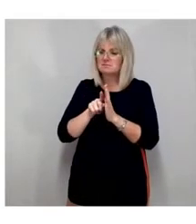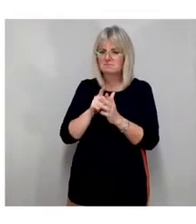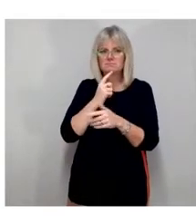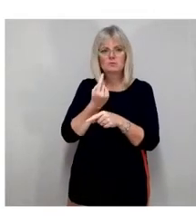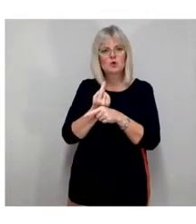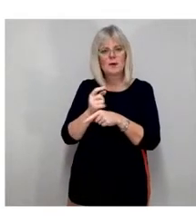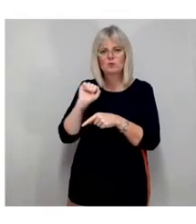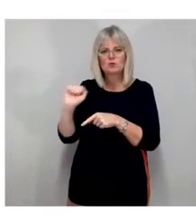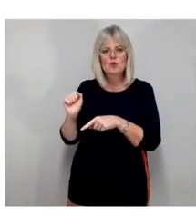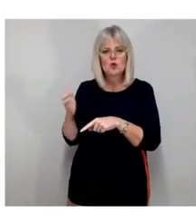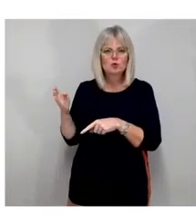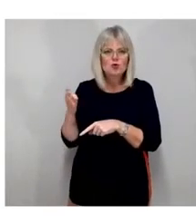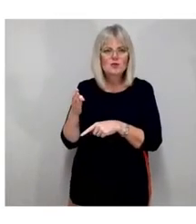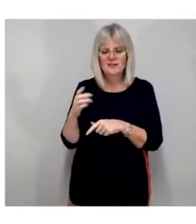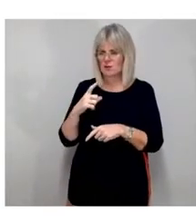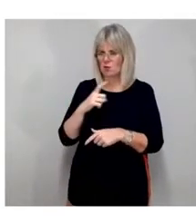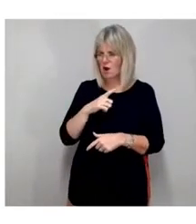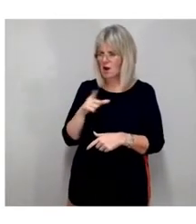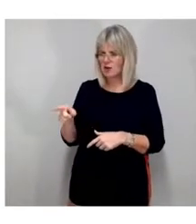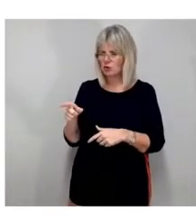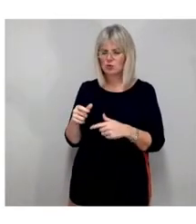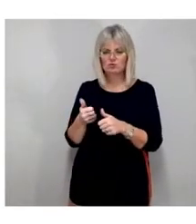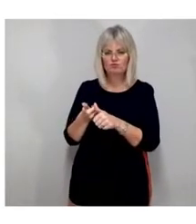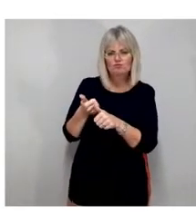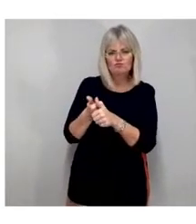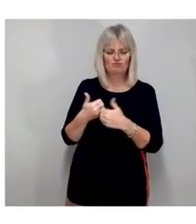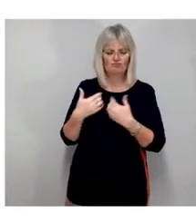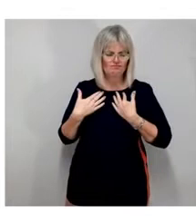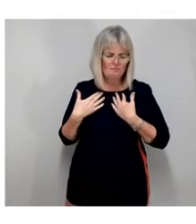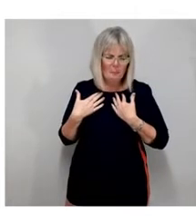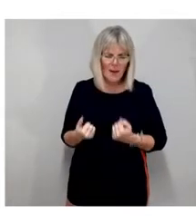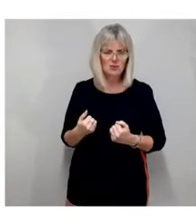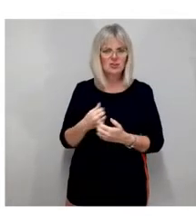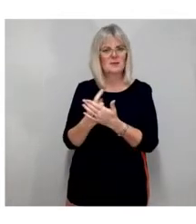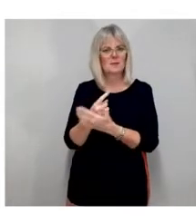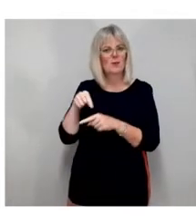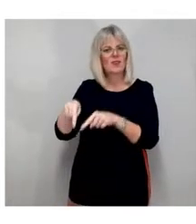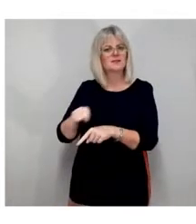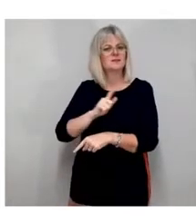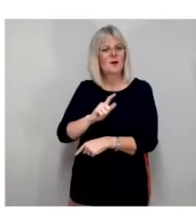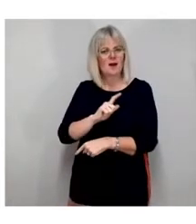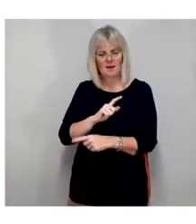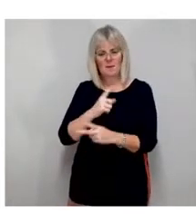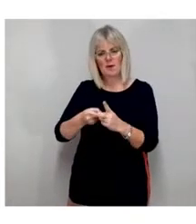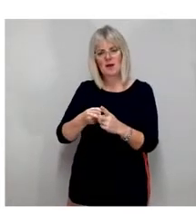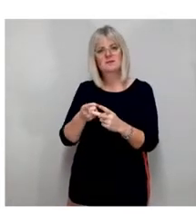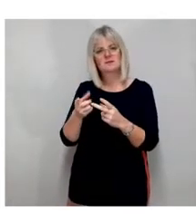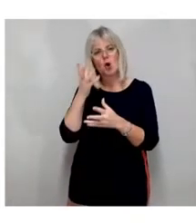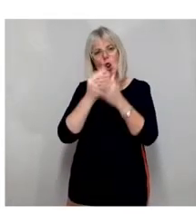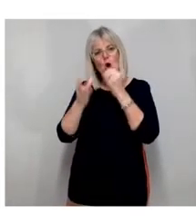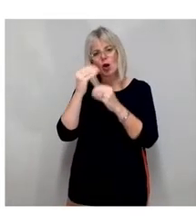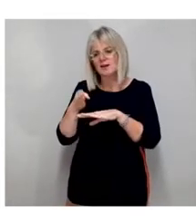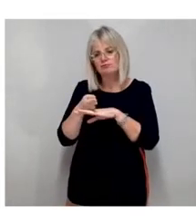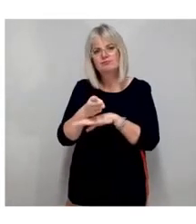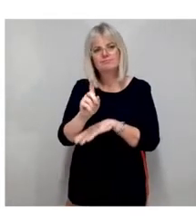you're championing in this space, what makes you passionate about this, and some of the learnings along the way. So